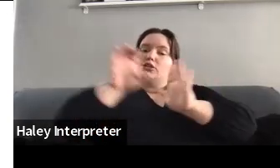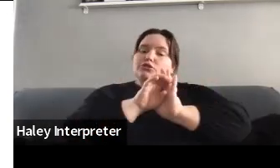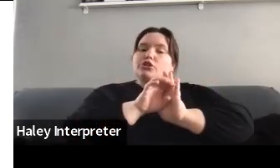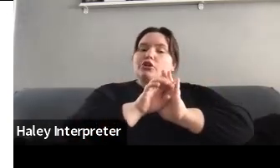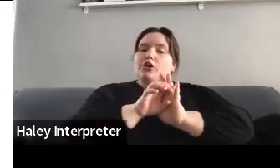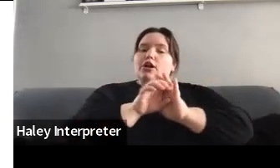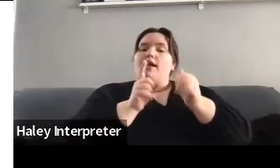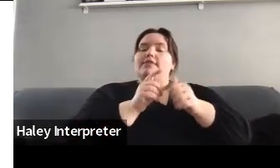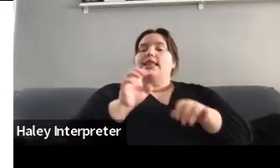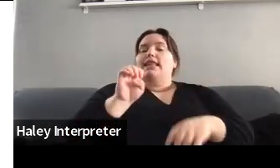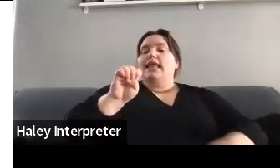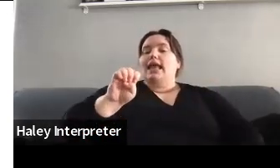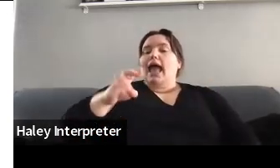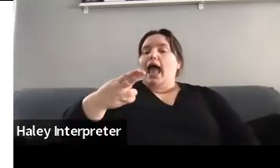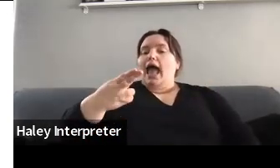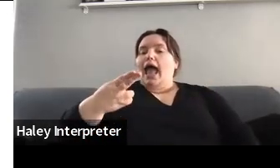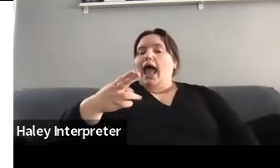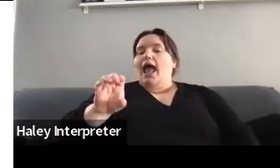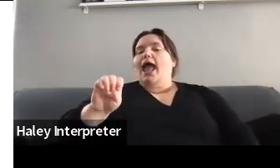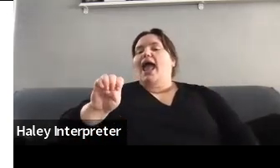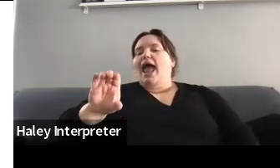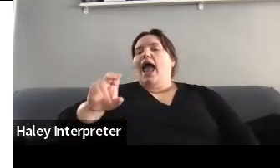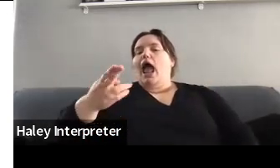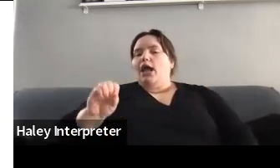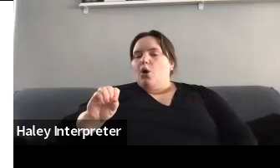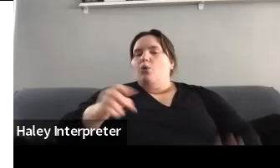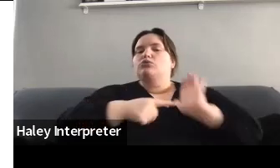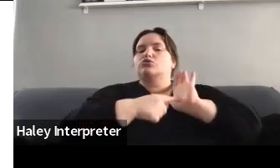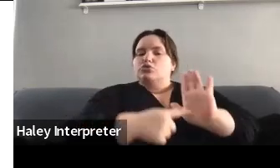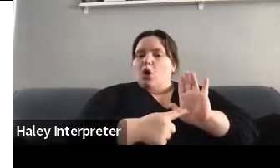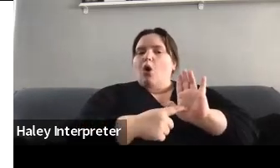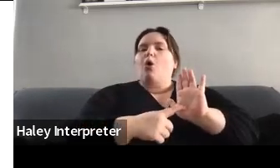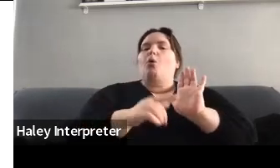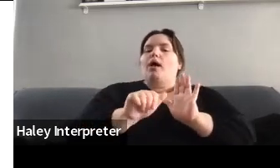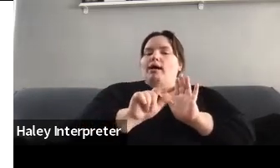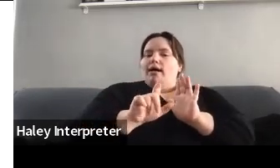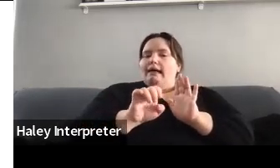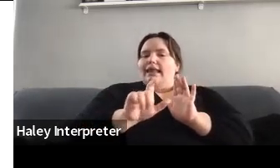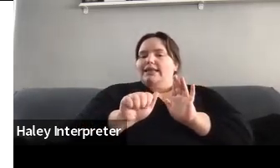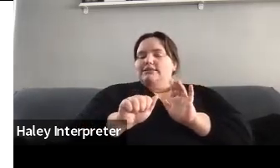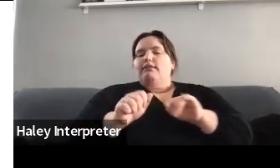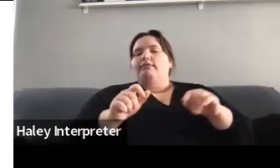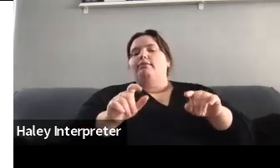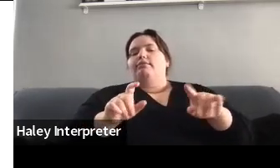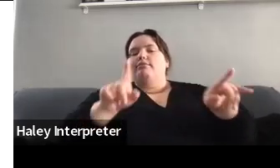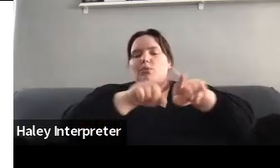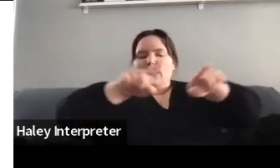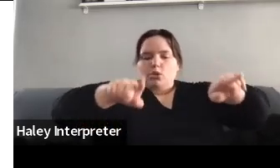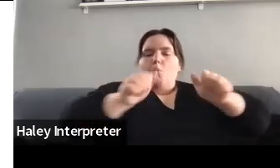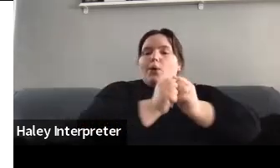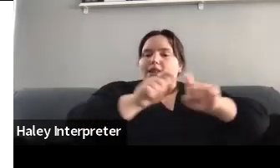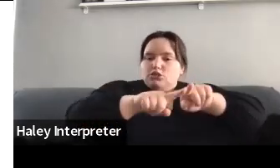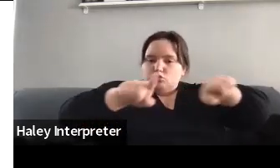Echo Show, which is a Alexa device with a screen. And then there's also the Alexa Echo, which